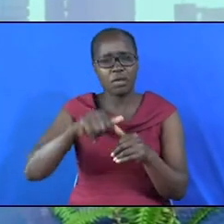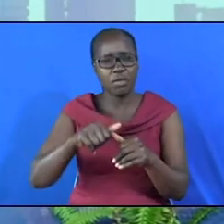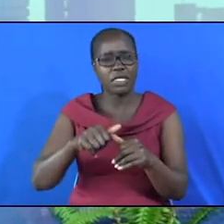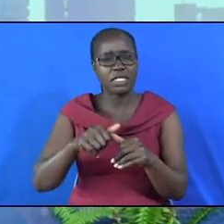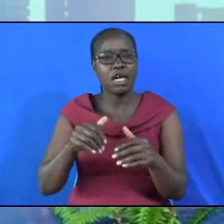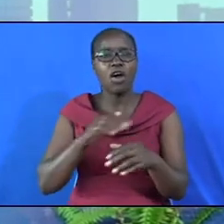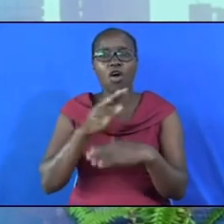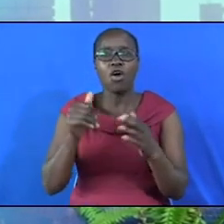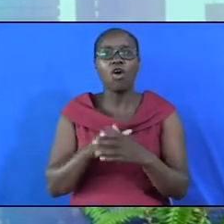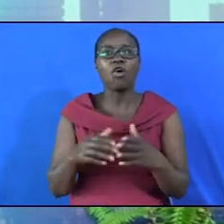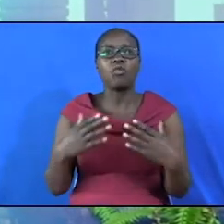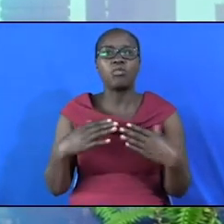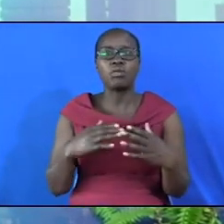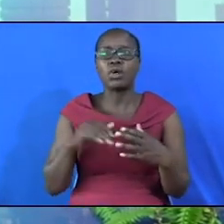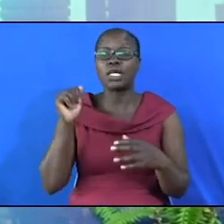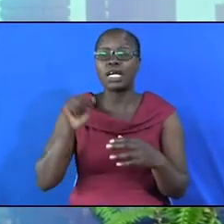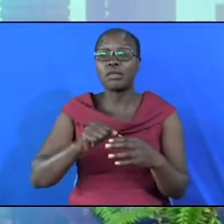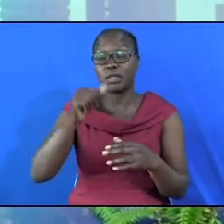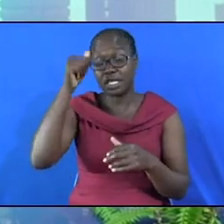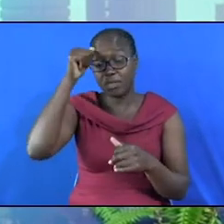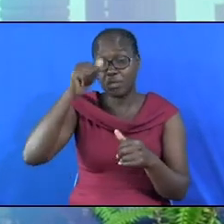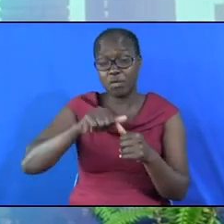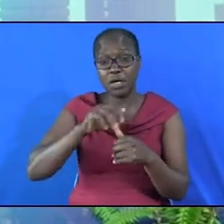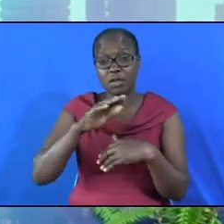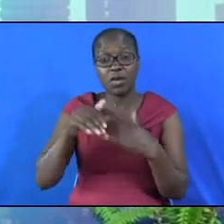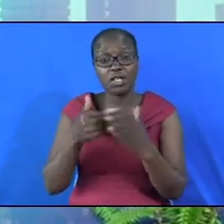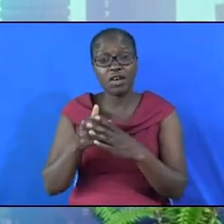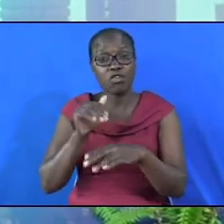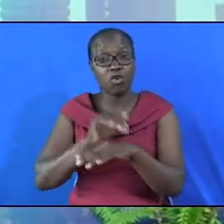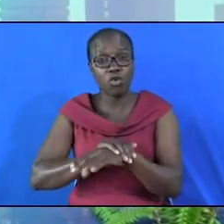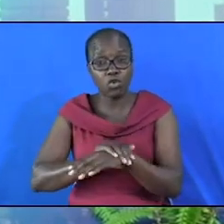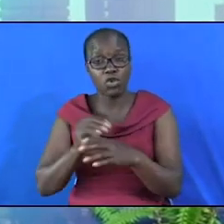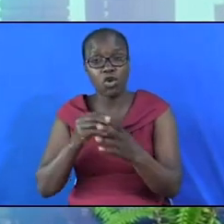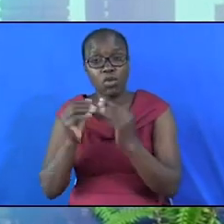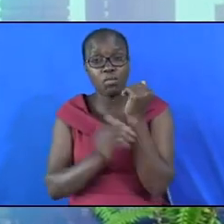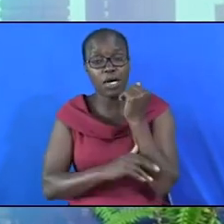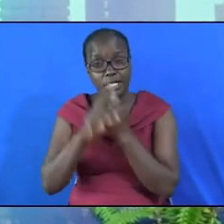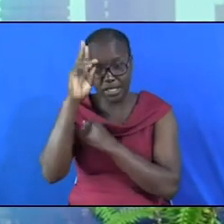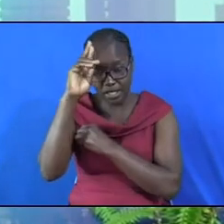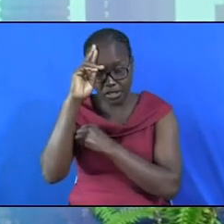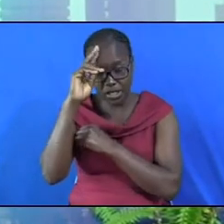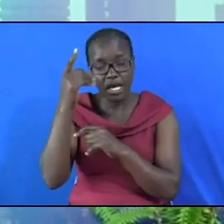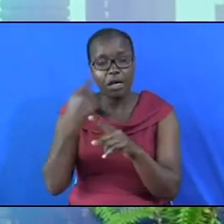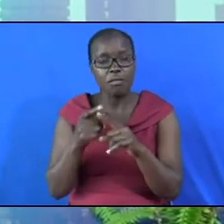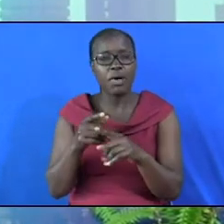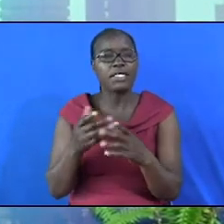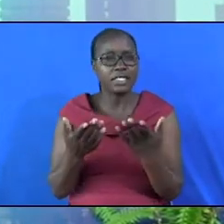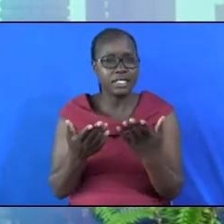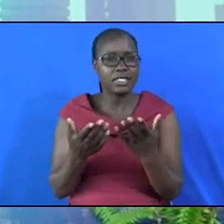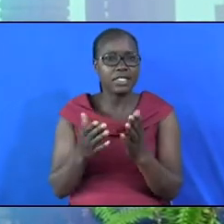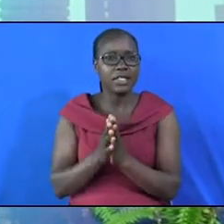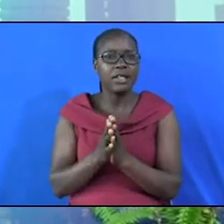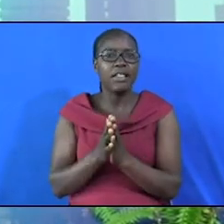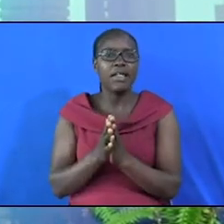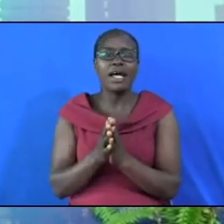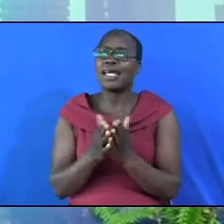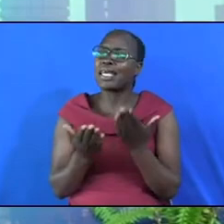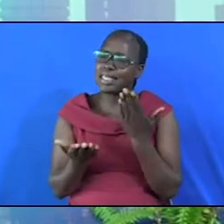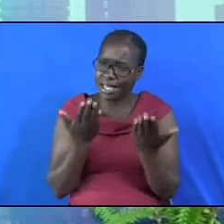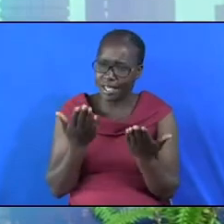you, everyone can be remembered, either for good reason or bad reason. But it takes a good man to be